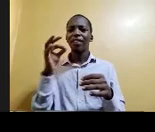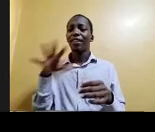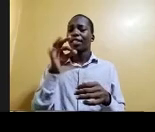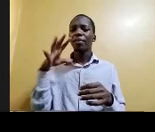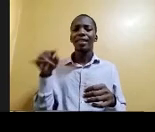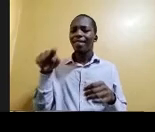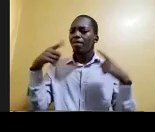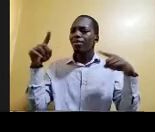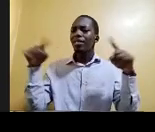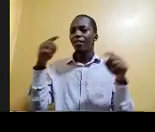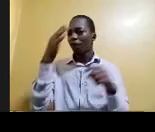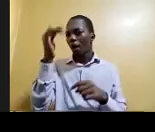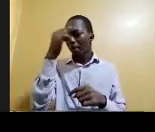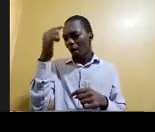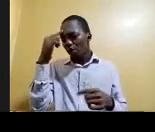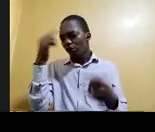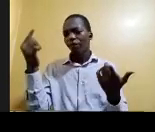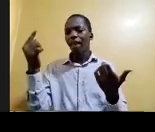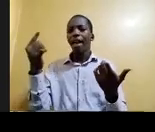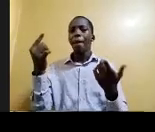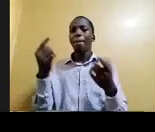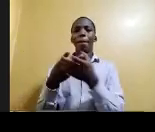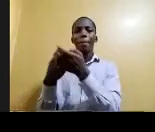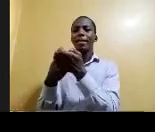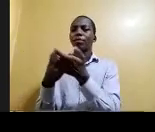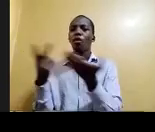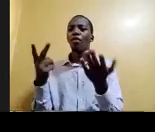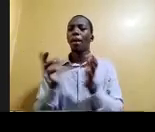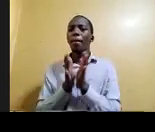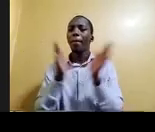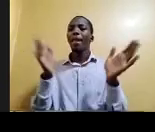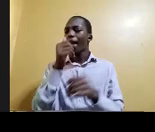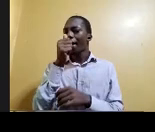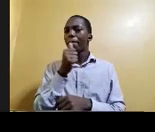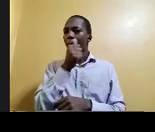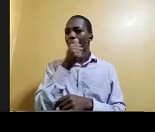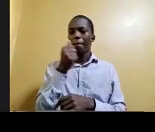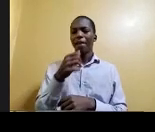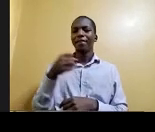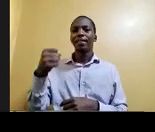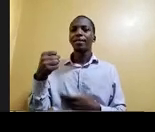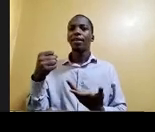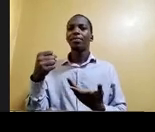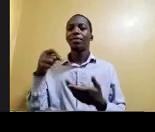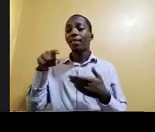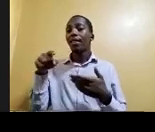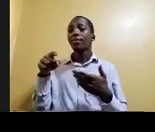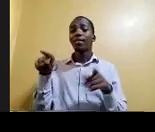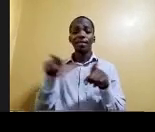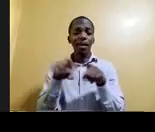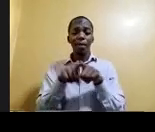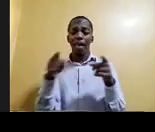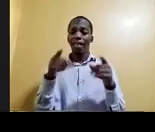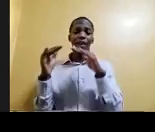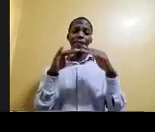the collaboration of public and private stakeholders. And this sort of debate organized today by Fair Trade is the type of examples that we